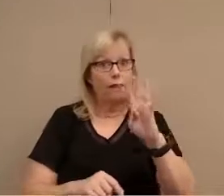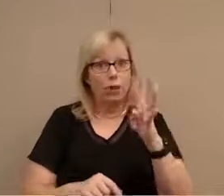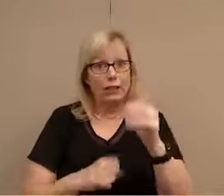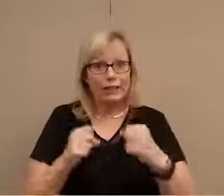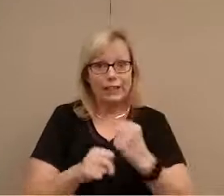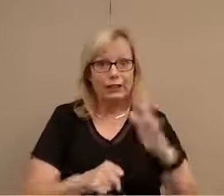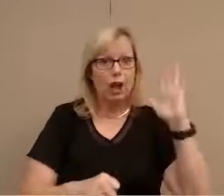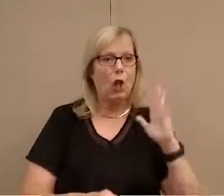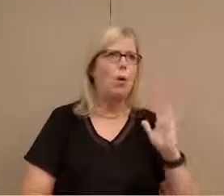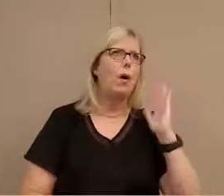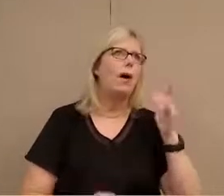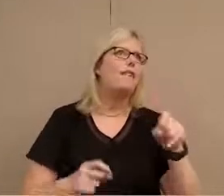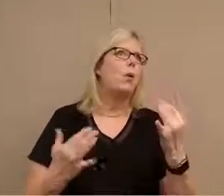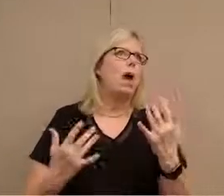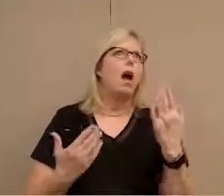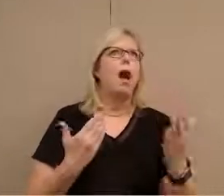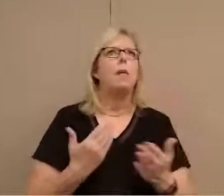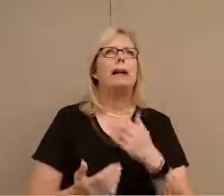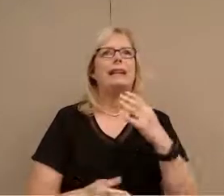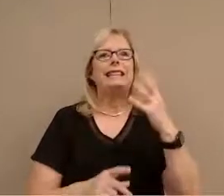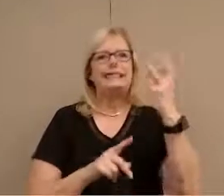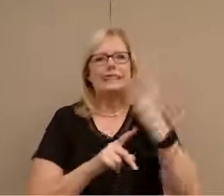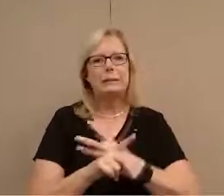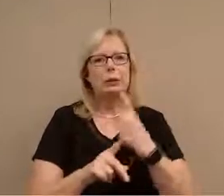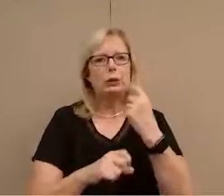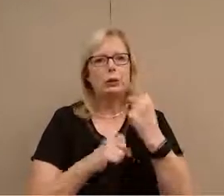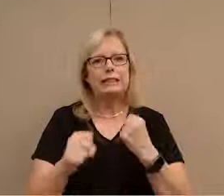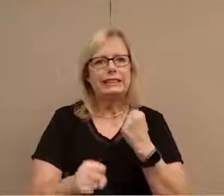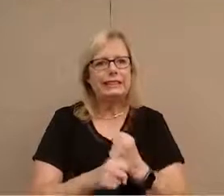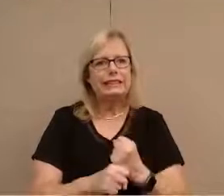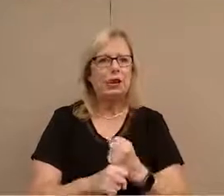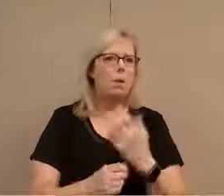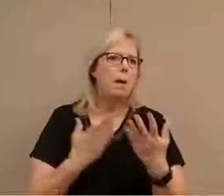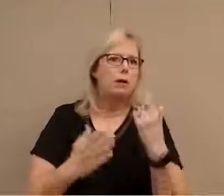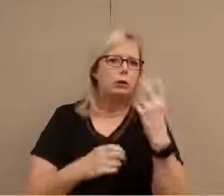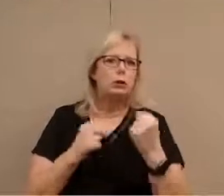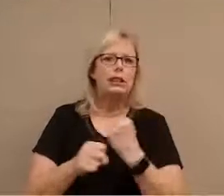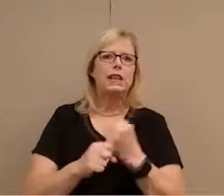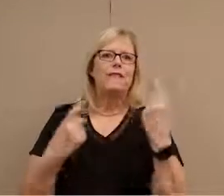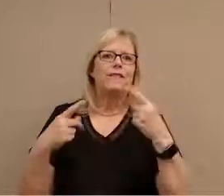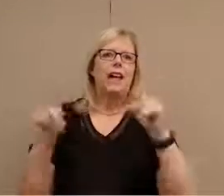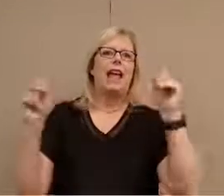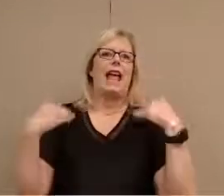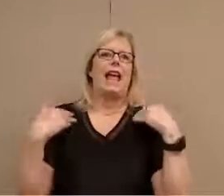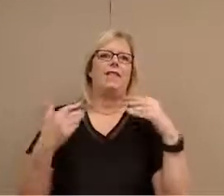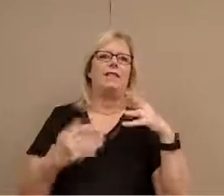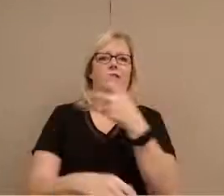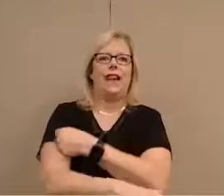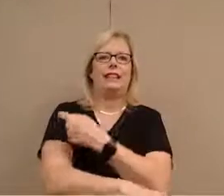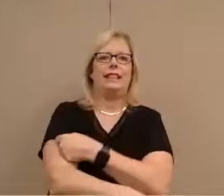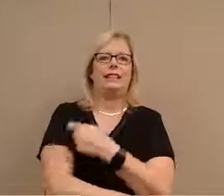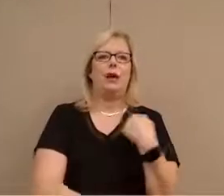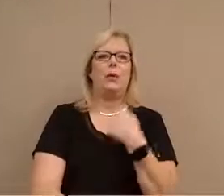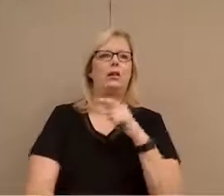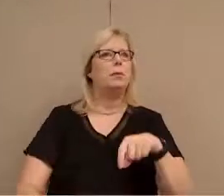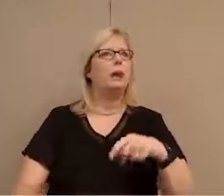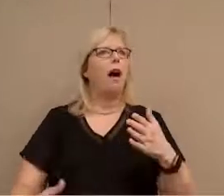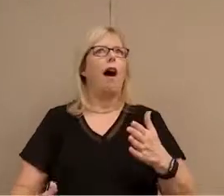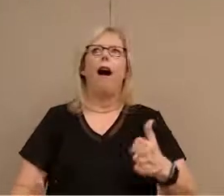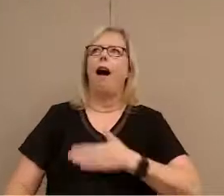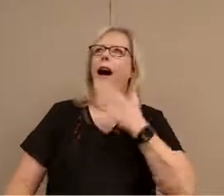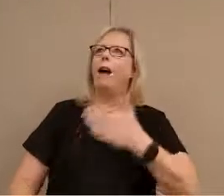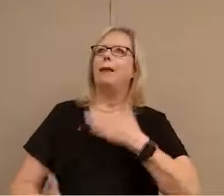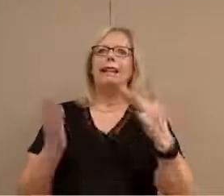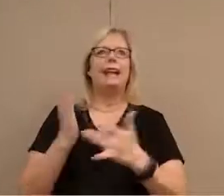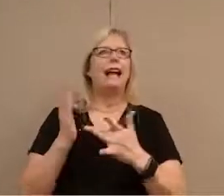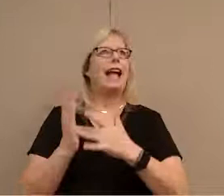would have waited about 6 months to a year or even 2 years for a vaccine. So we should embrace the technology that's